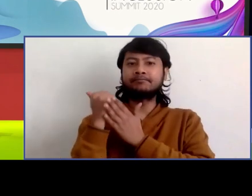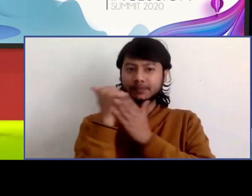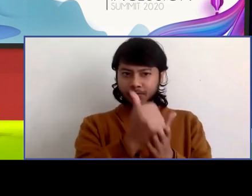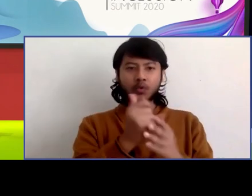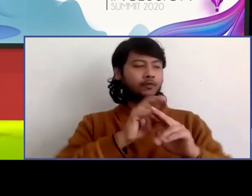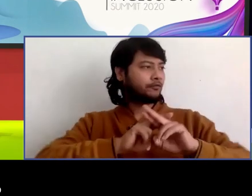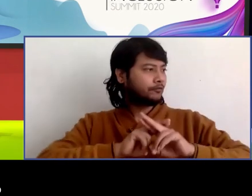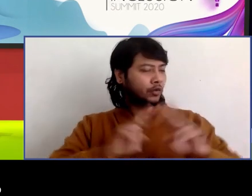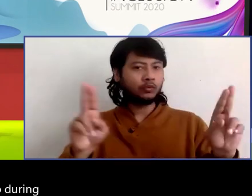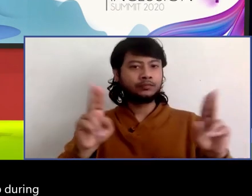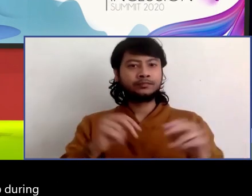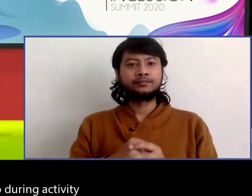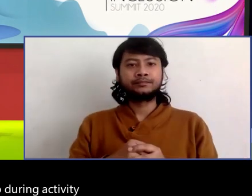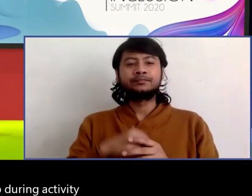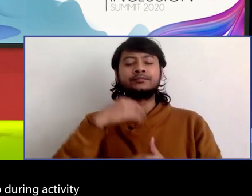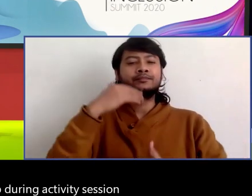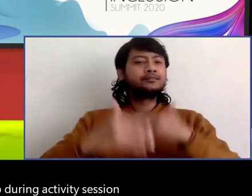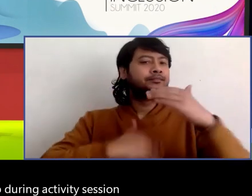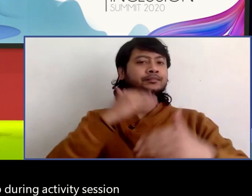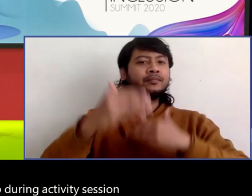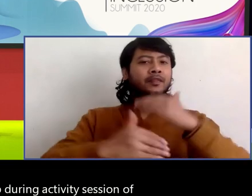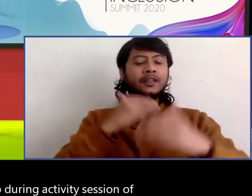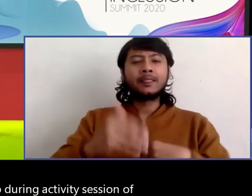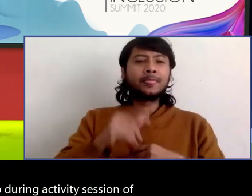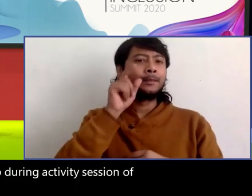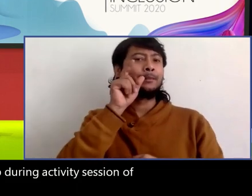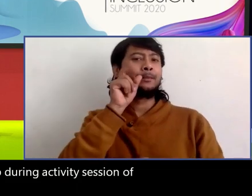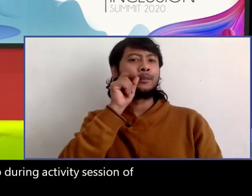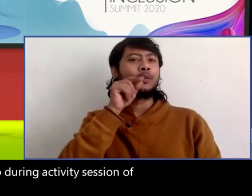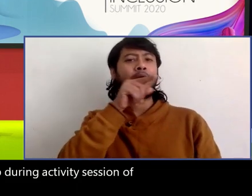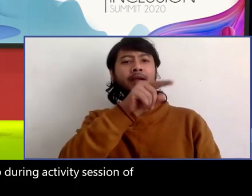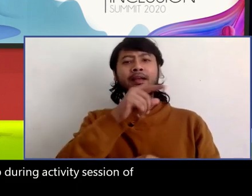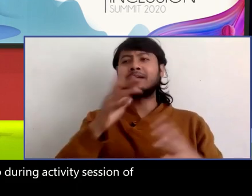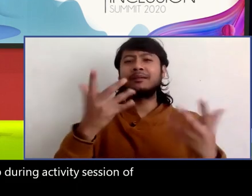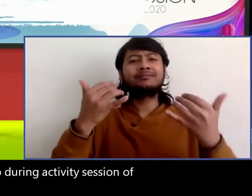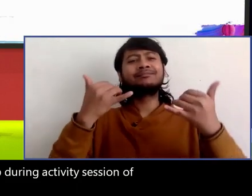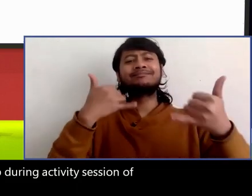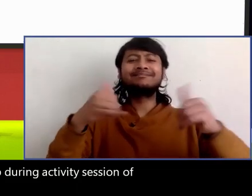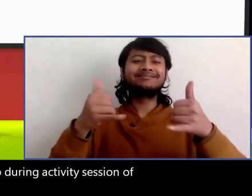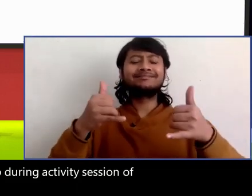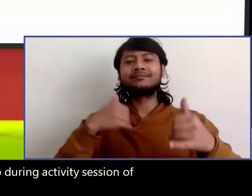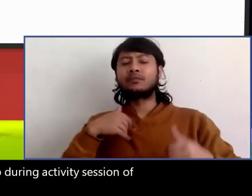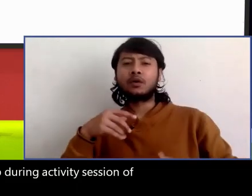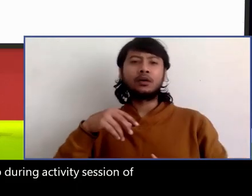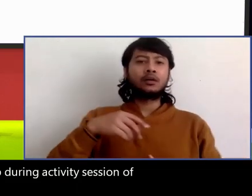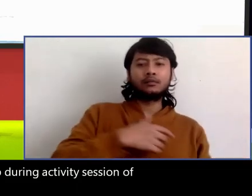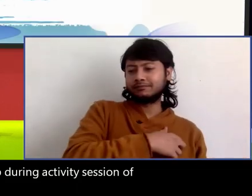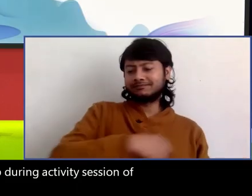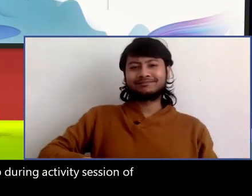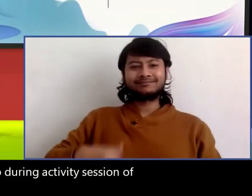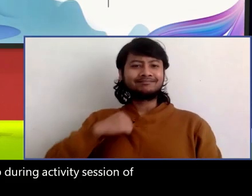session of doing a ramp walk, Pranav just came back, and